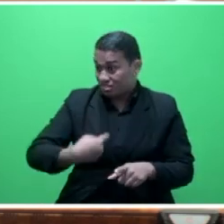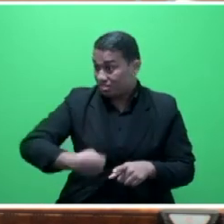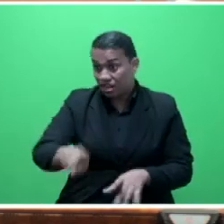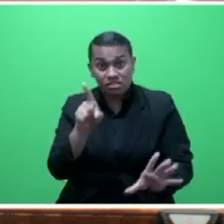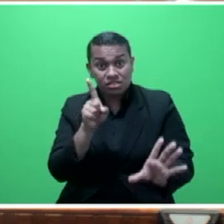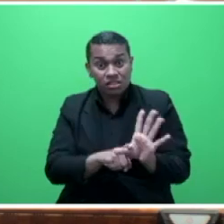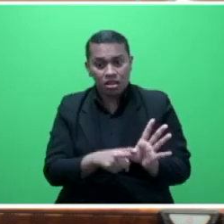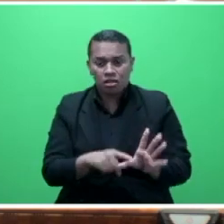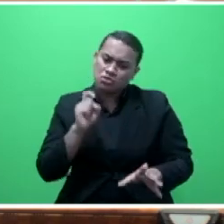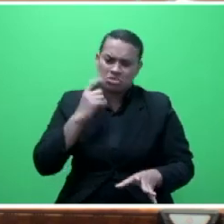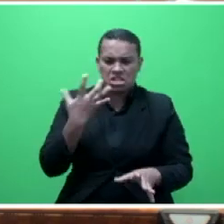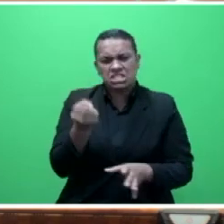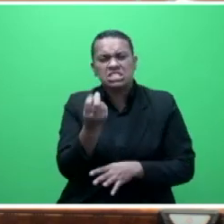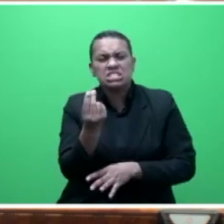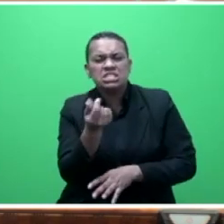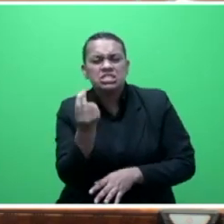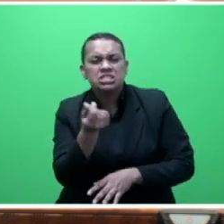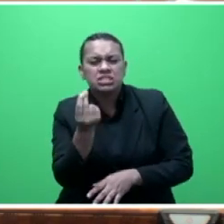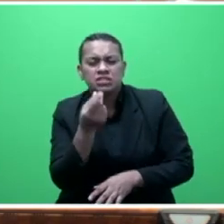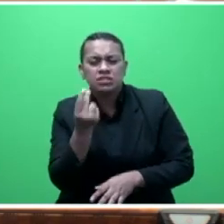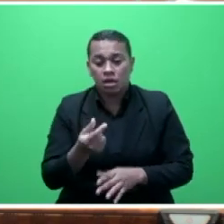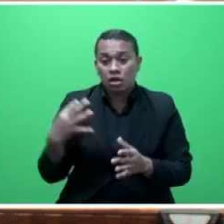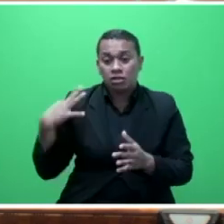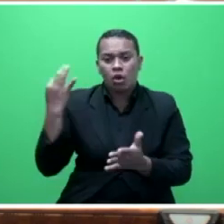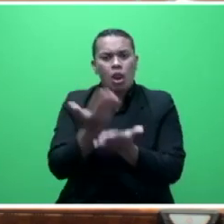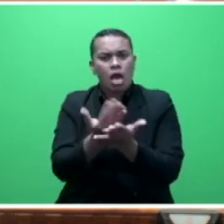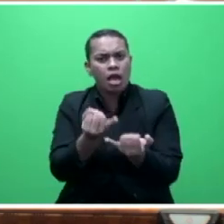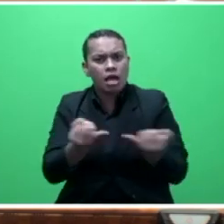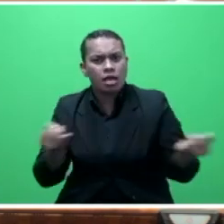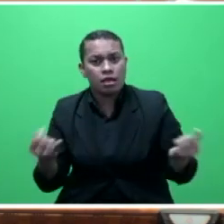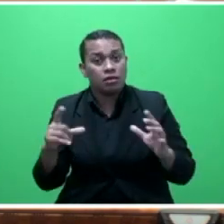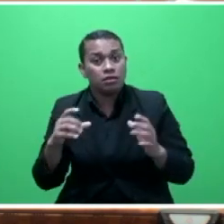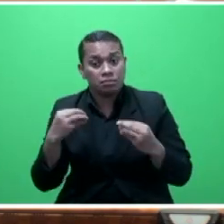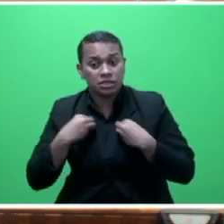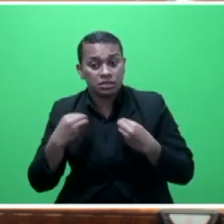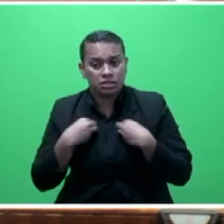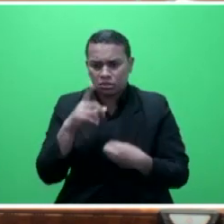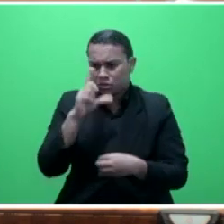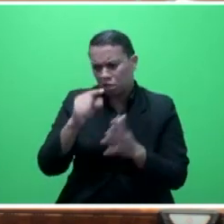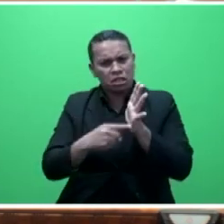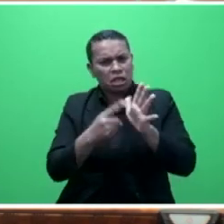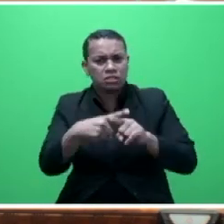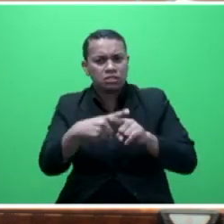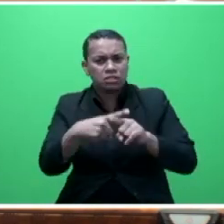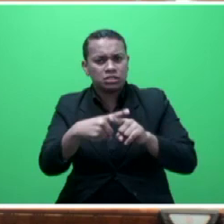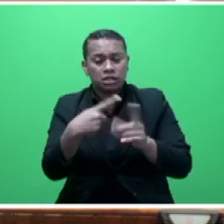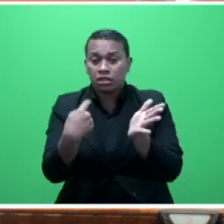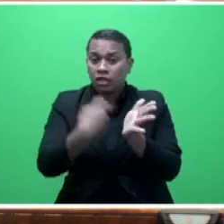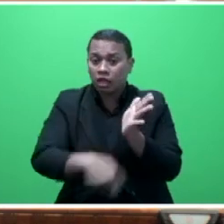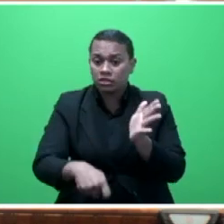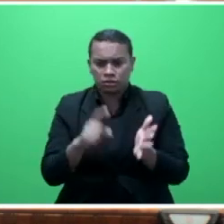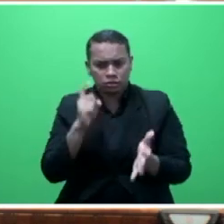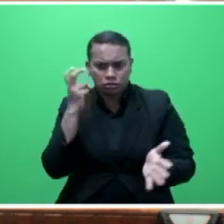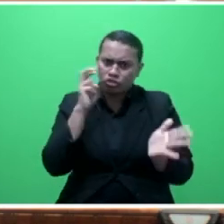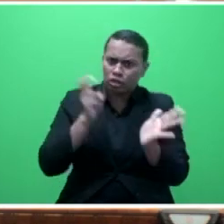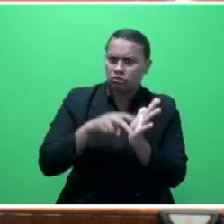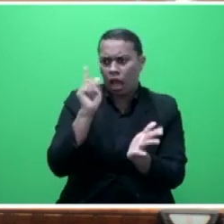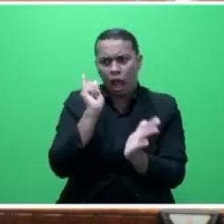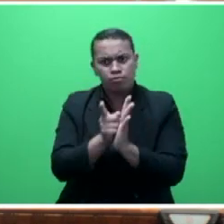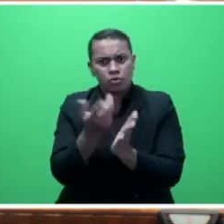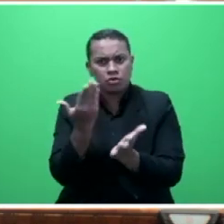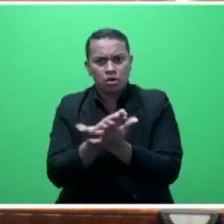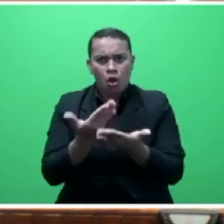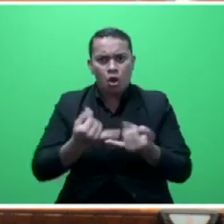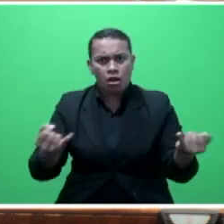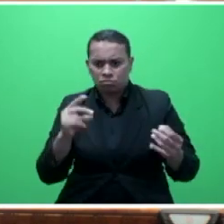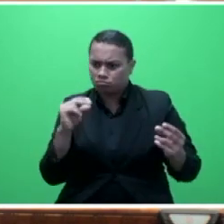complete an easy online business incorporation and tax registration. Then you're in business. It's that simple. There's